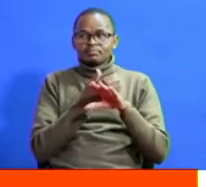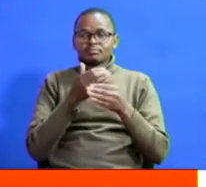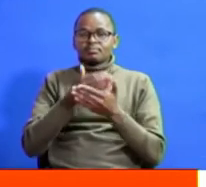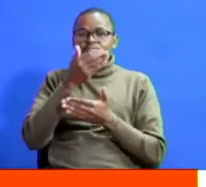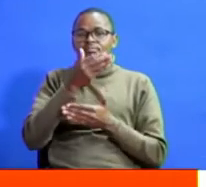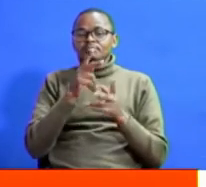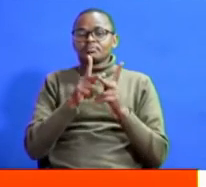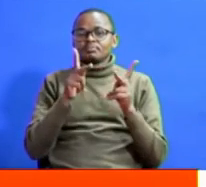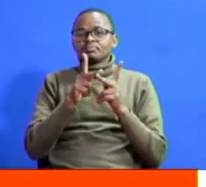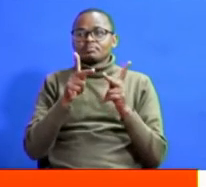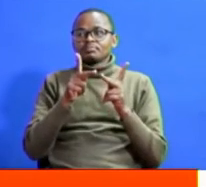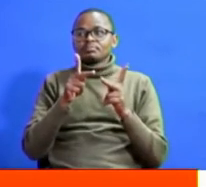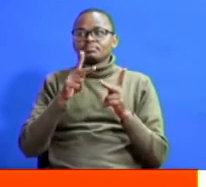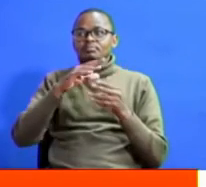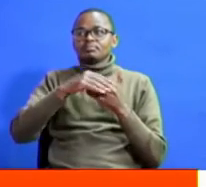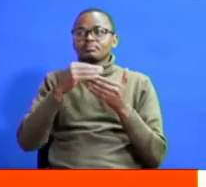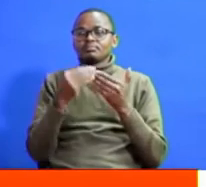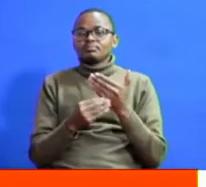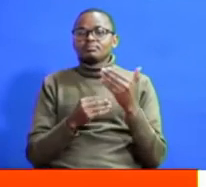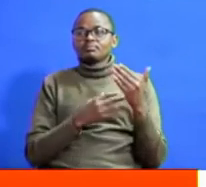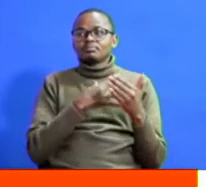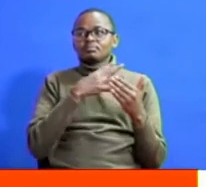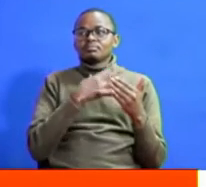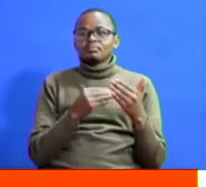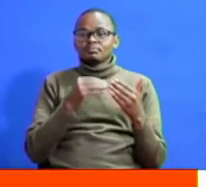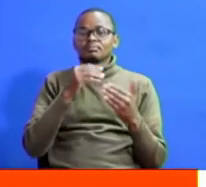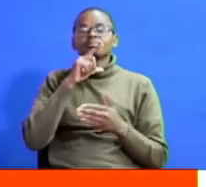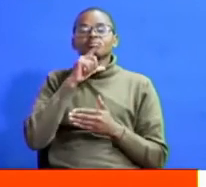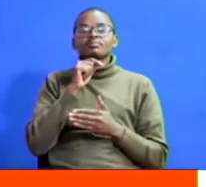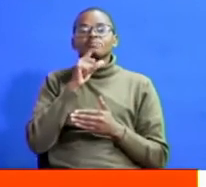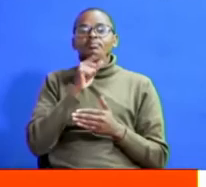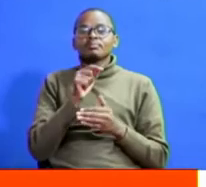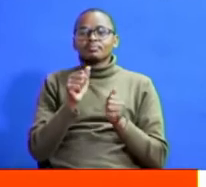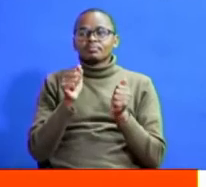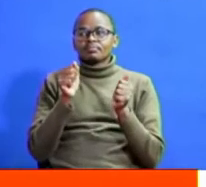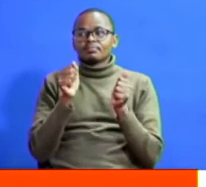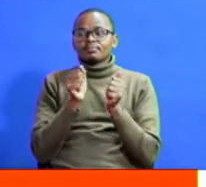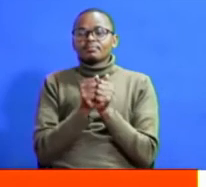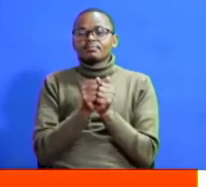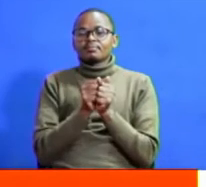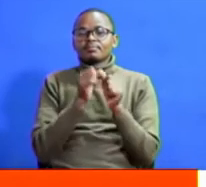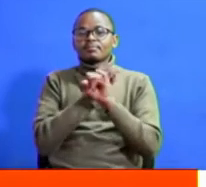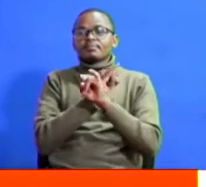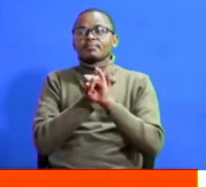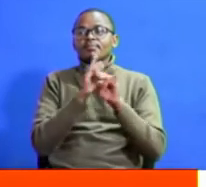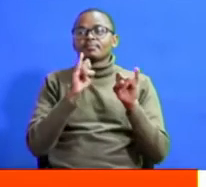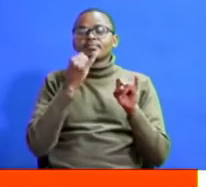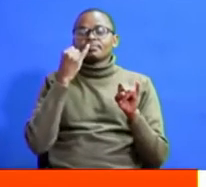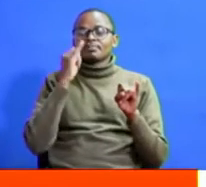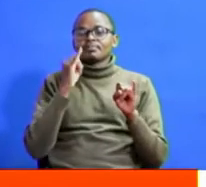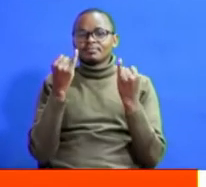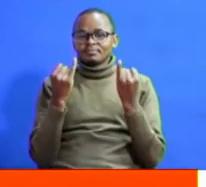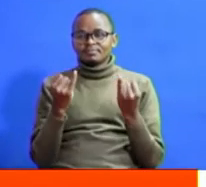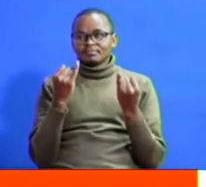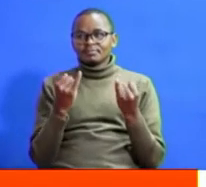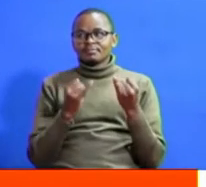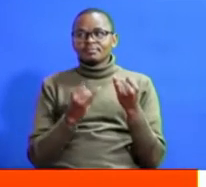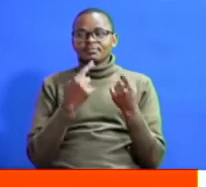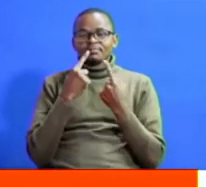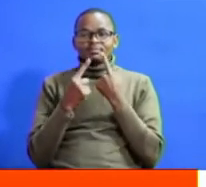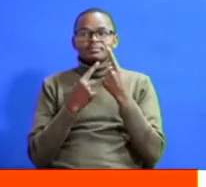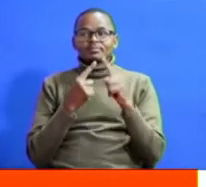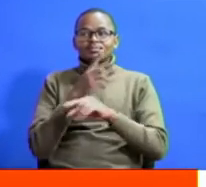very, very ticket. And the man who went with the independent candidate is now the talk of the